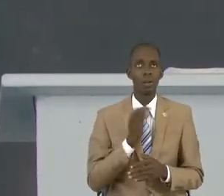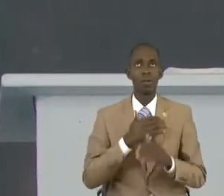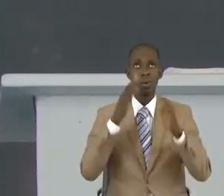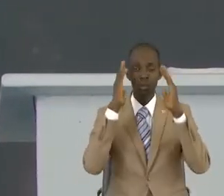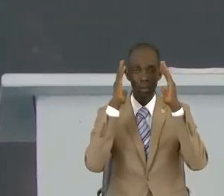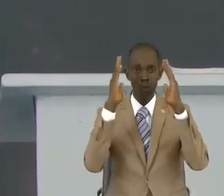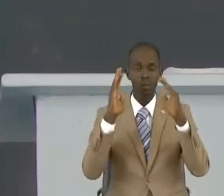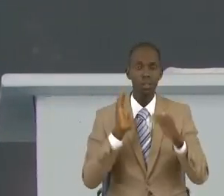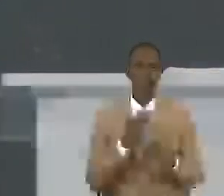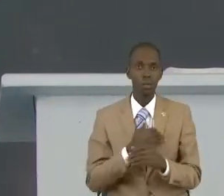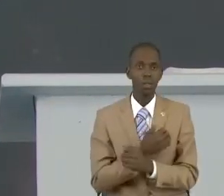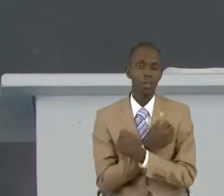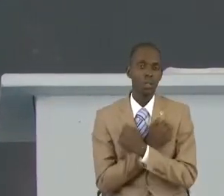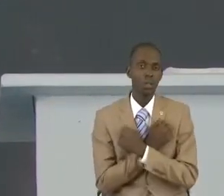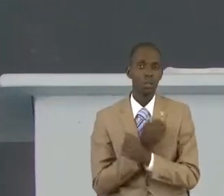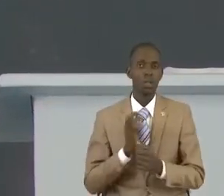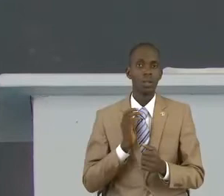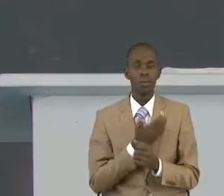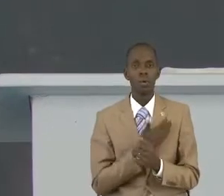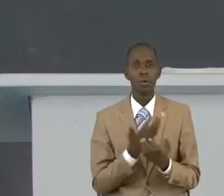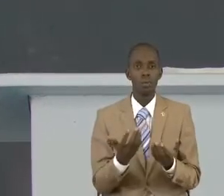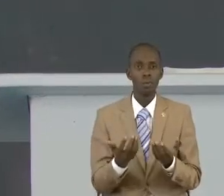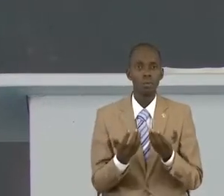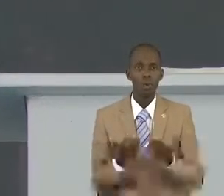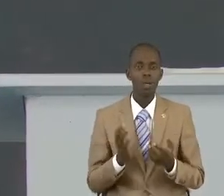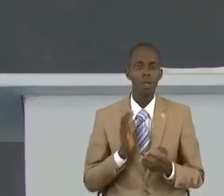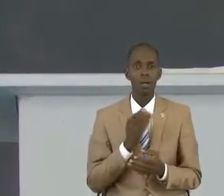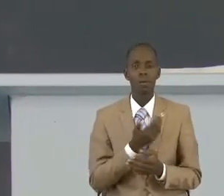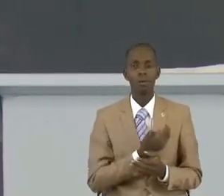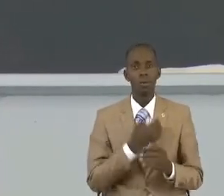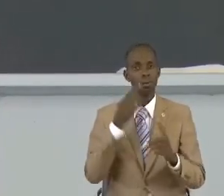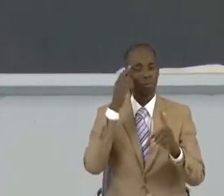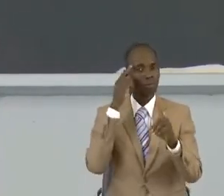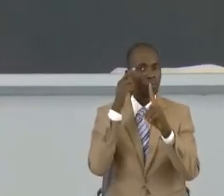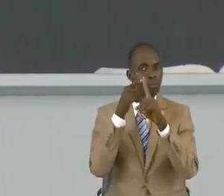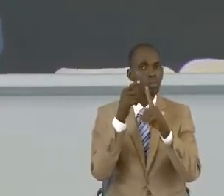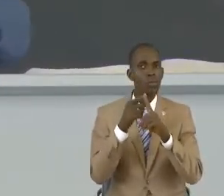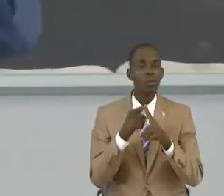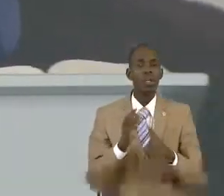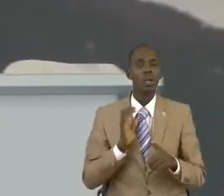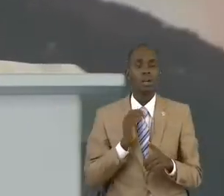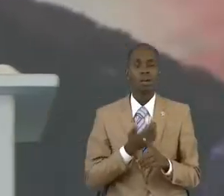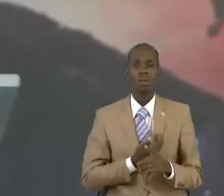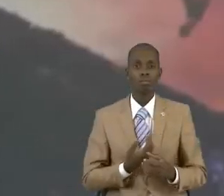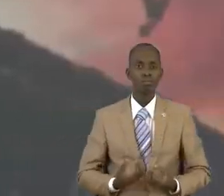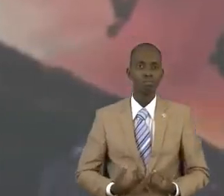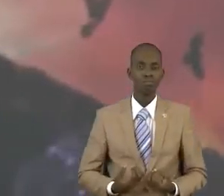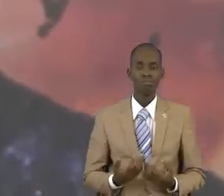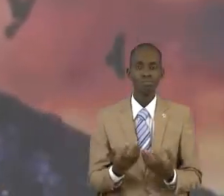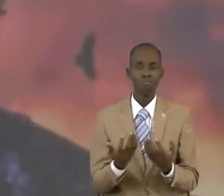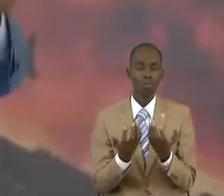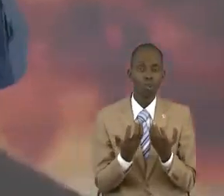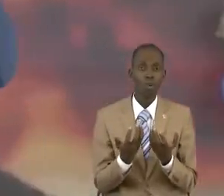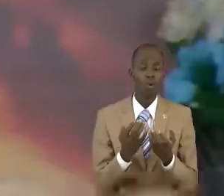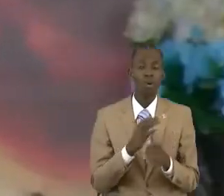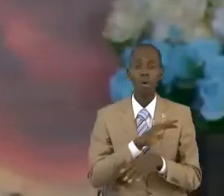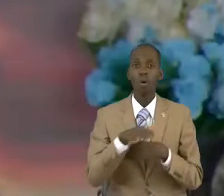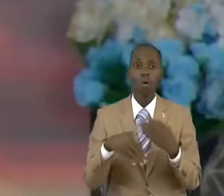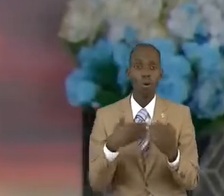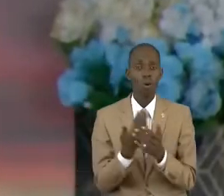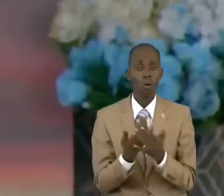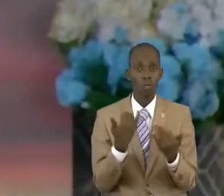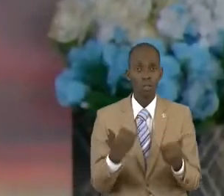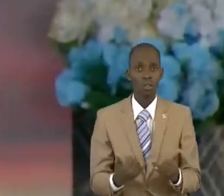our desire, our ambition, our aspiration, set on